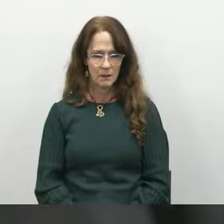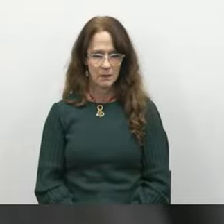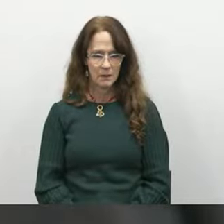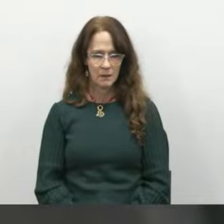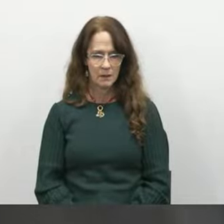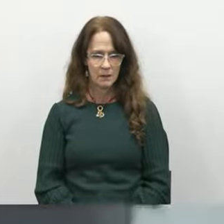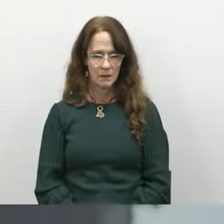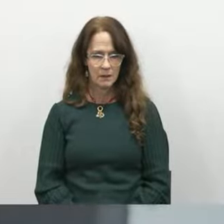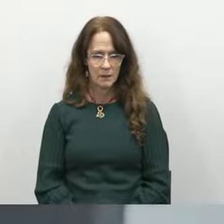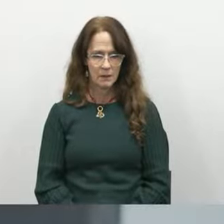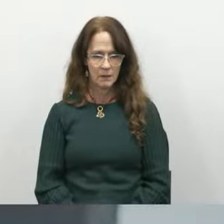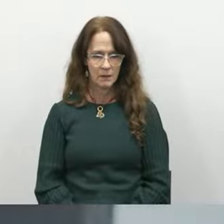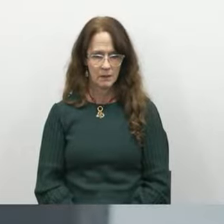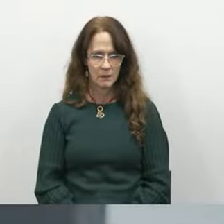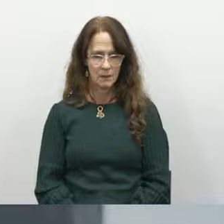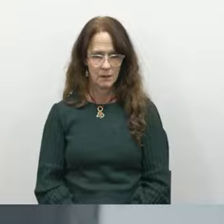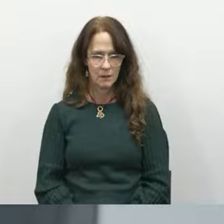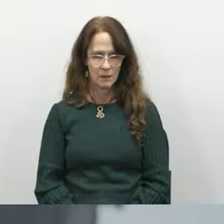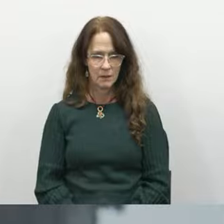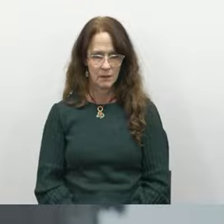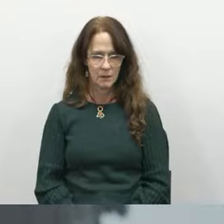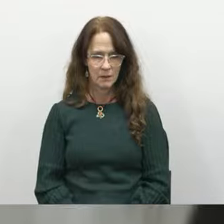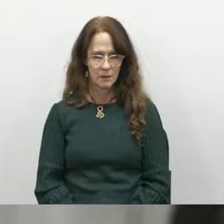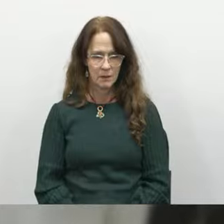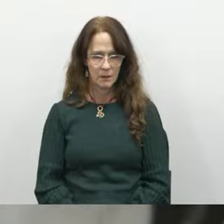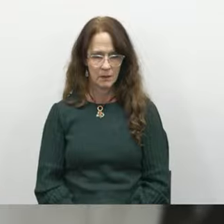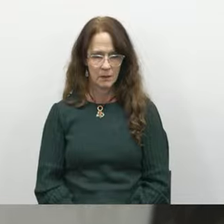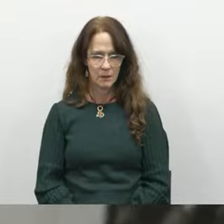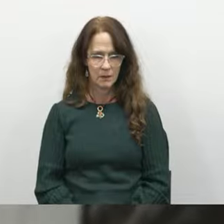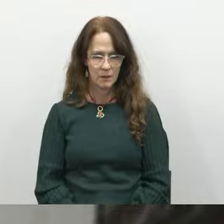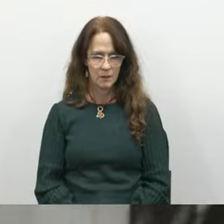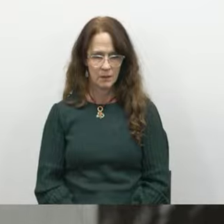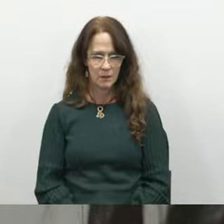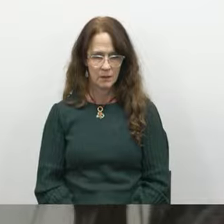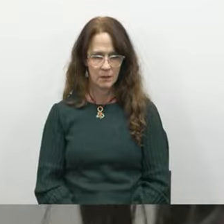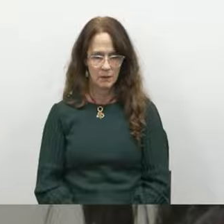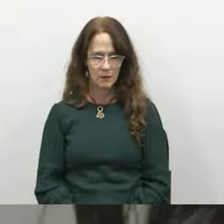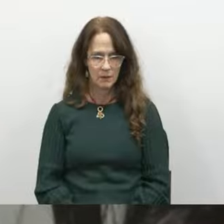see just the customers and what they would do.